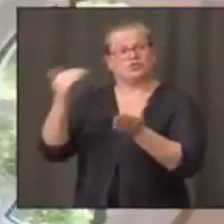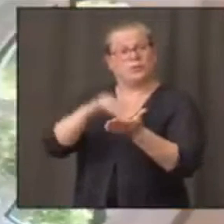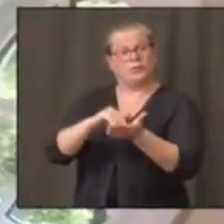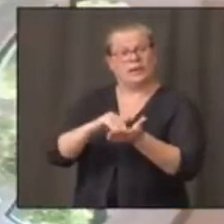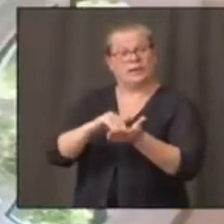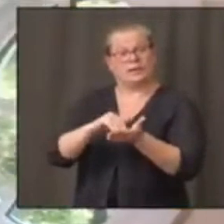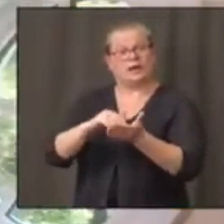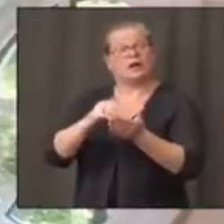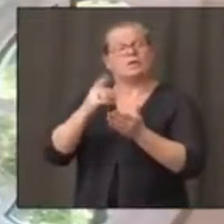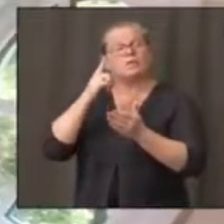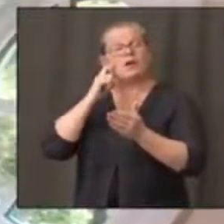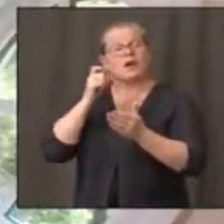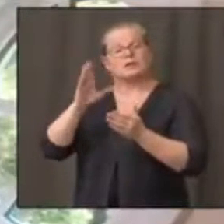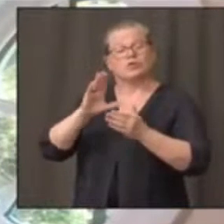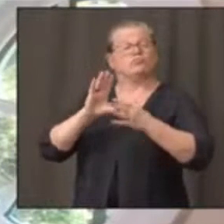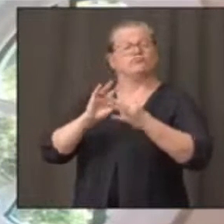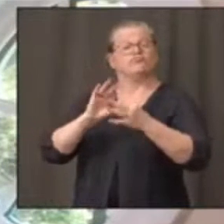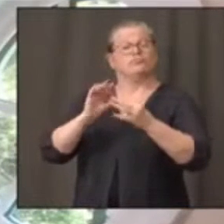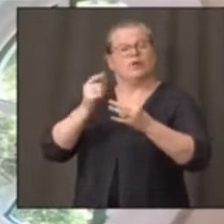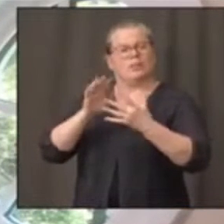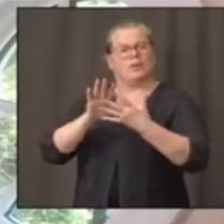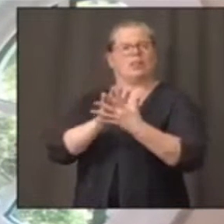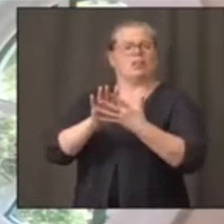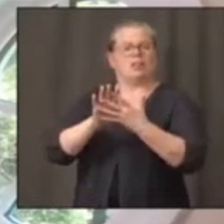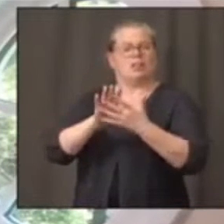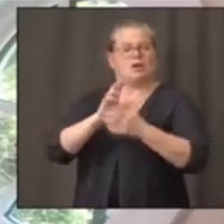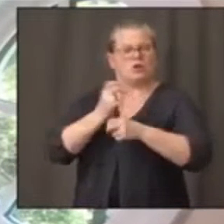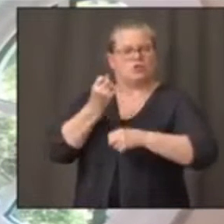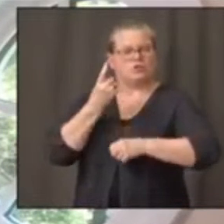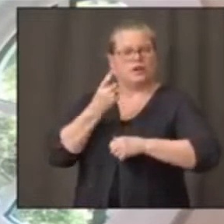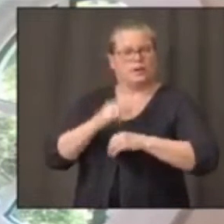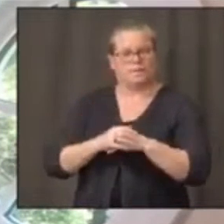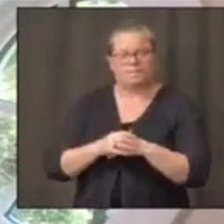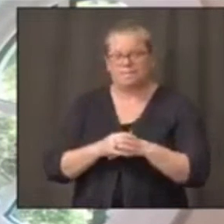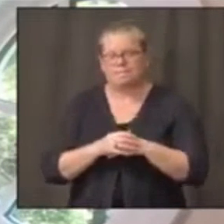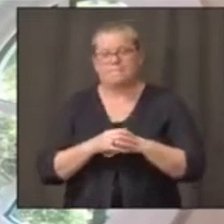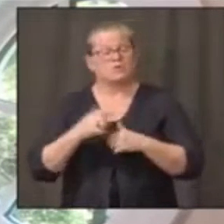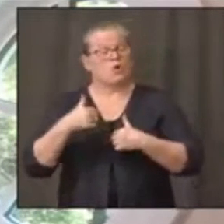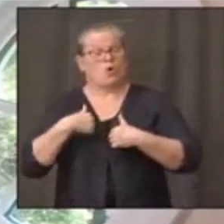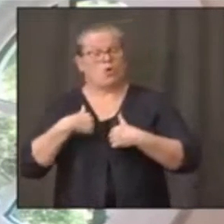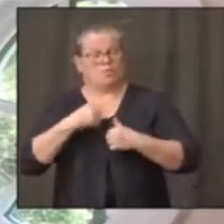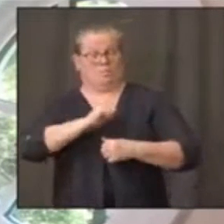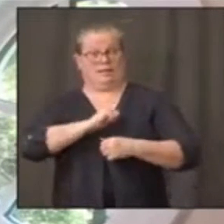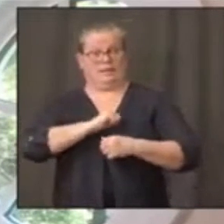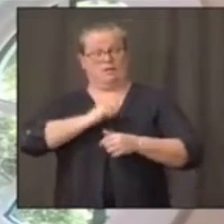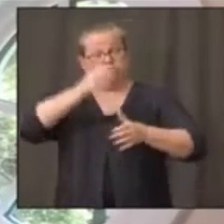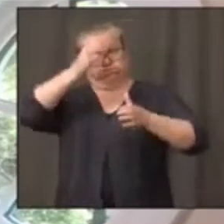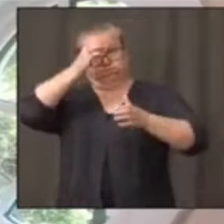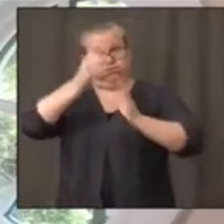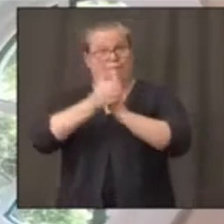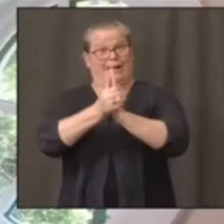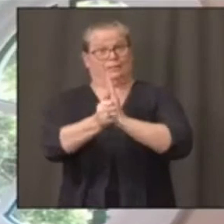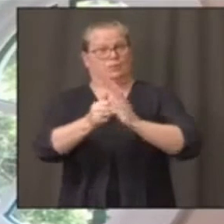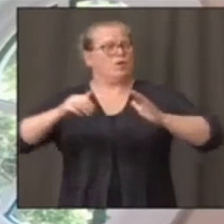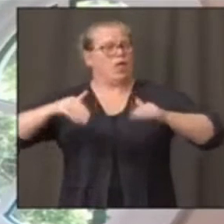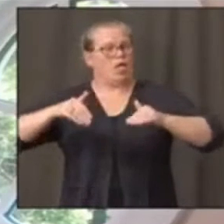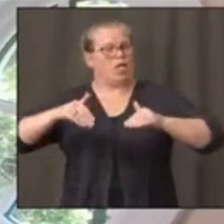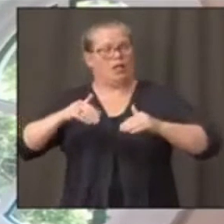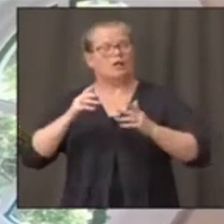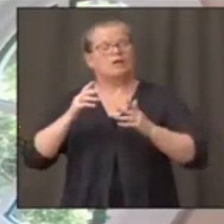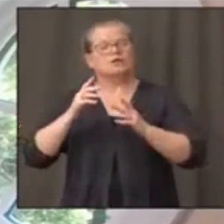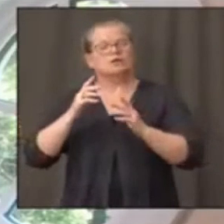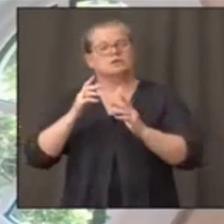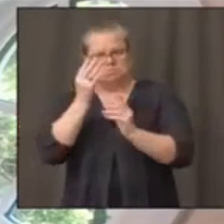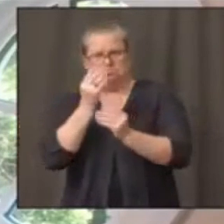look, I don't have a lot of expertise here, so I'll just say that up front. I think that there is a lot of risk